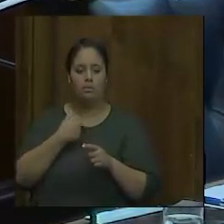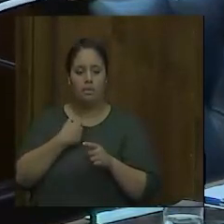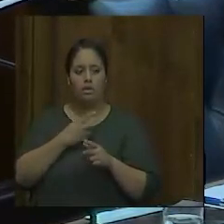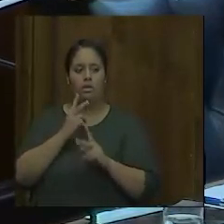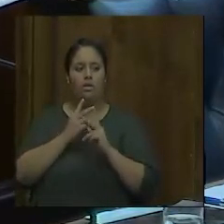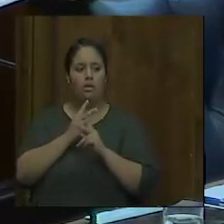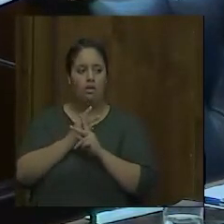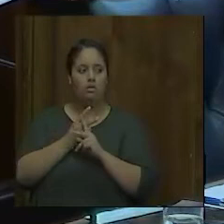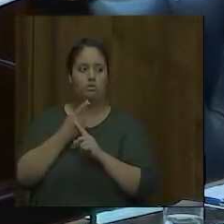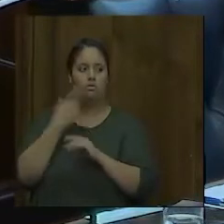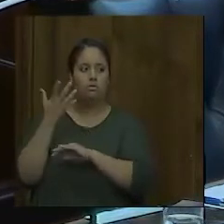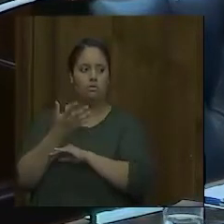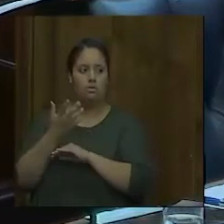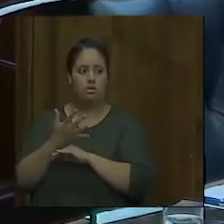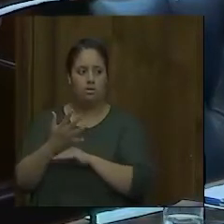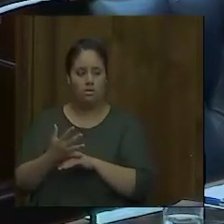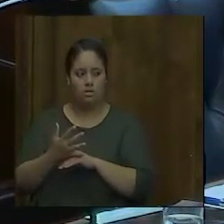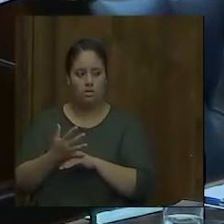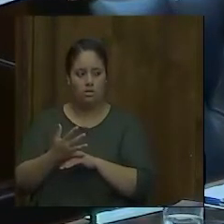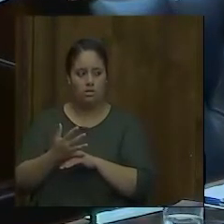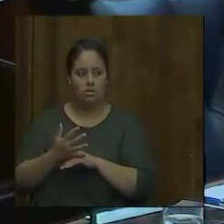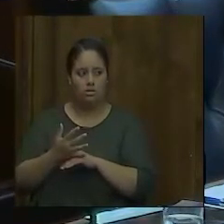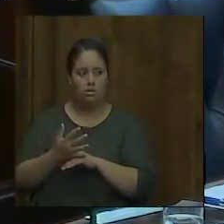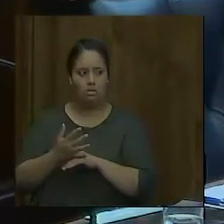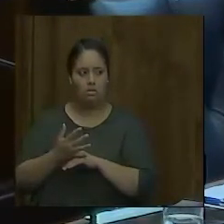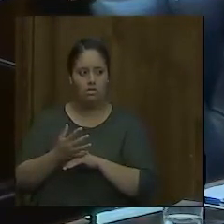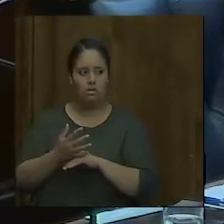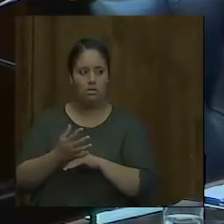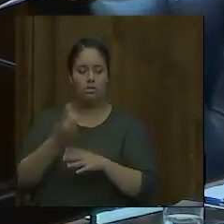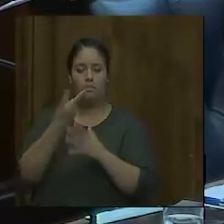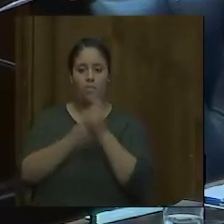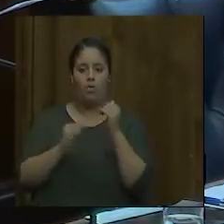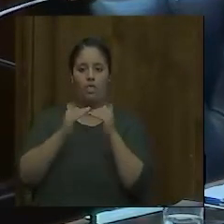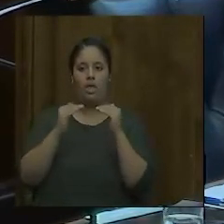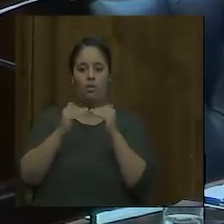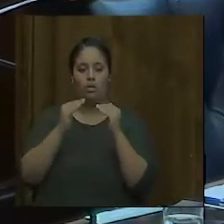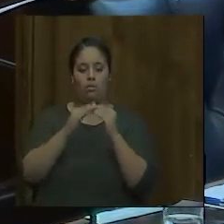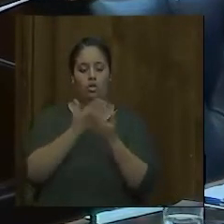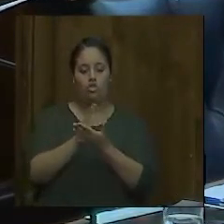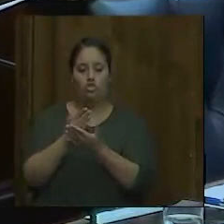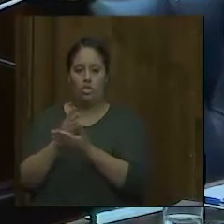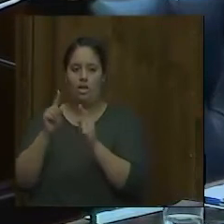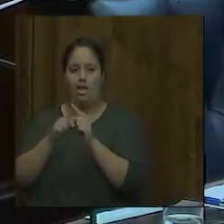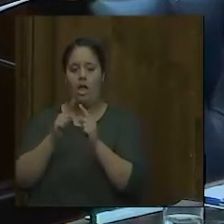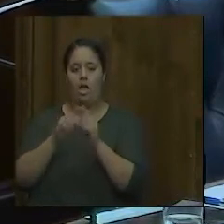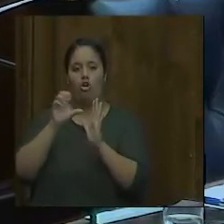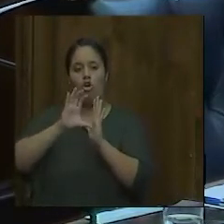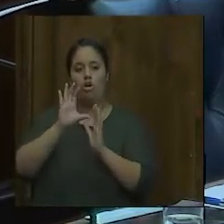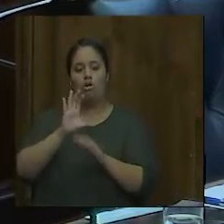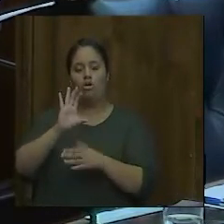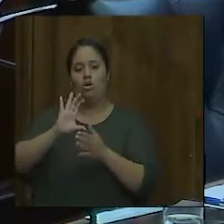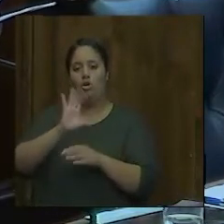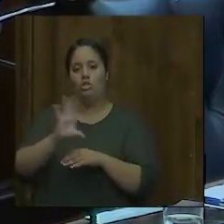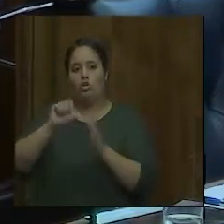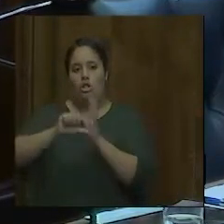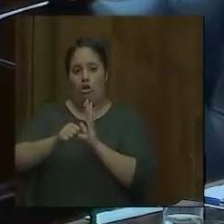Speaker, we welcome the increase, both equitable chairs and conditional grant. Let me